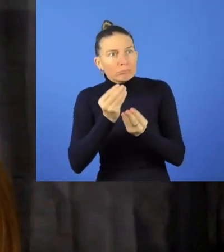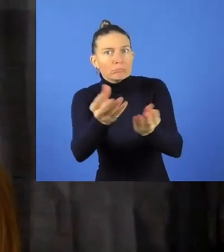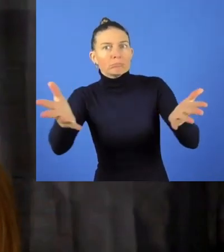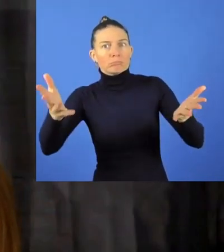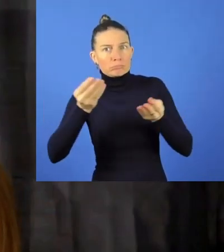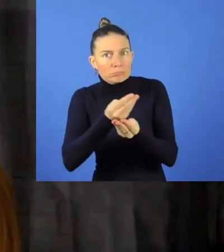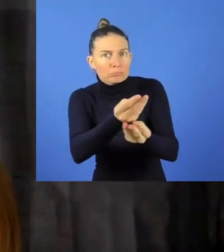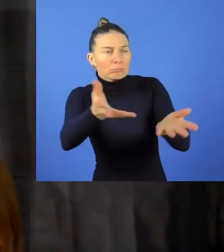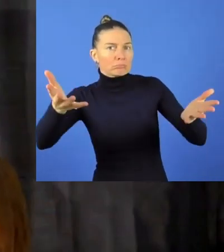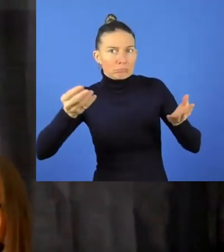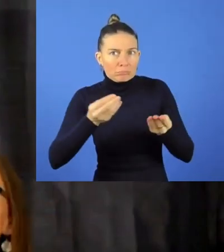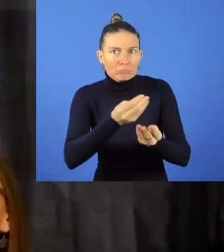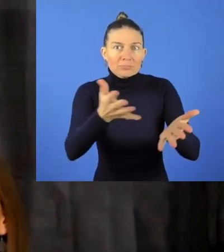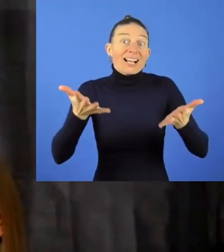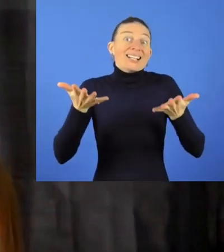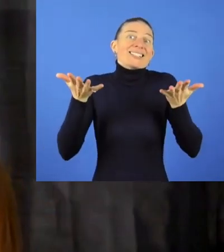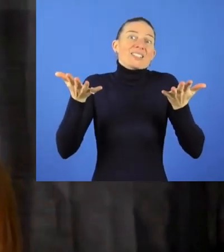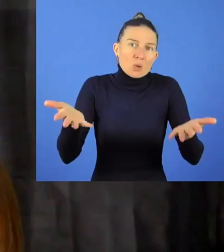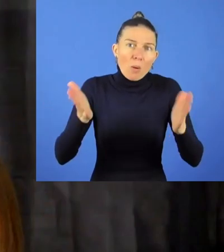much visibility as possible.